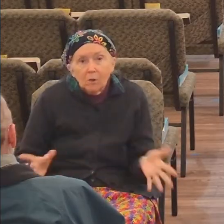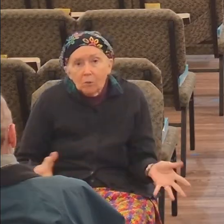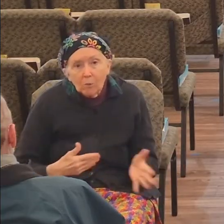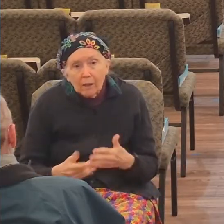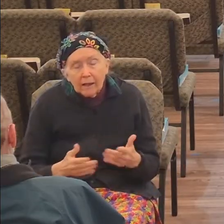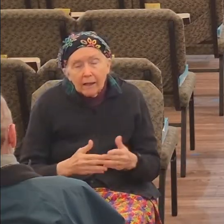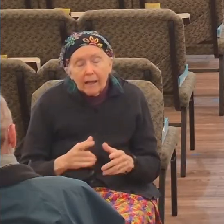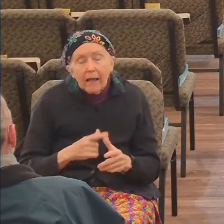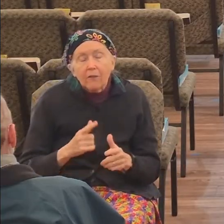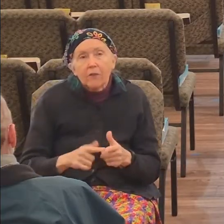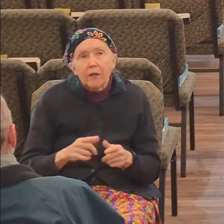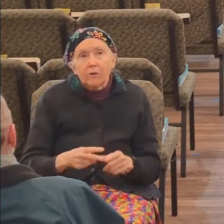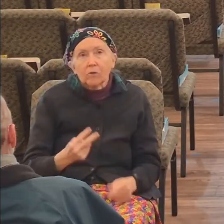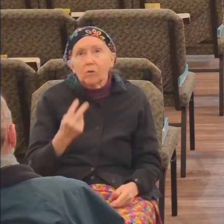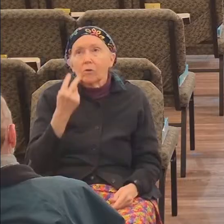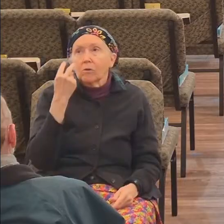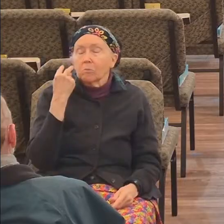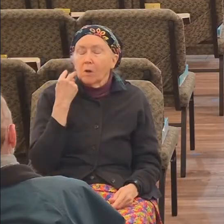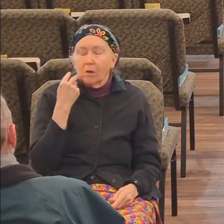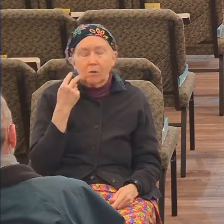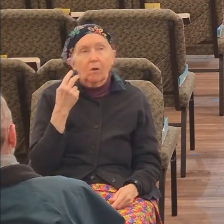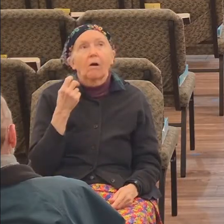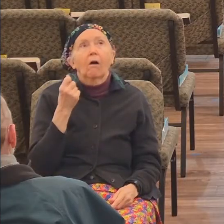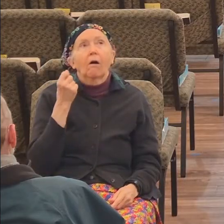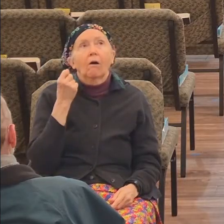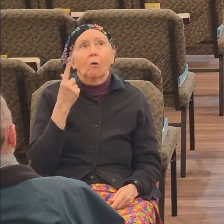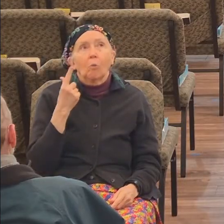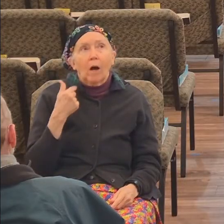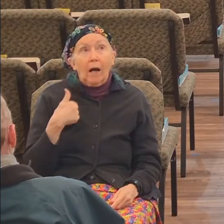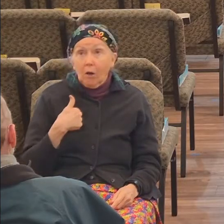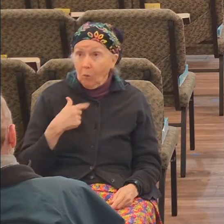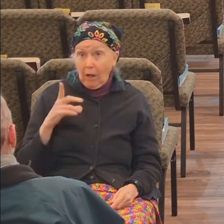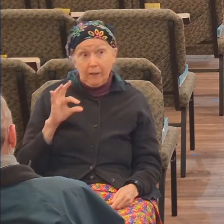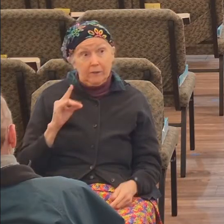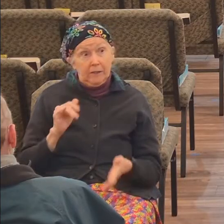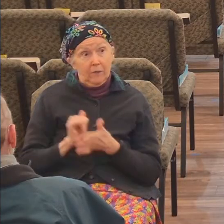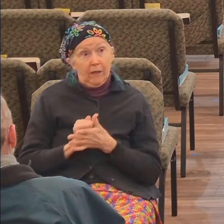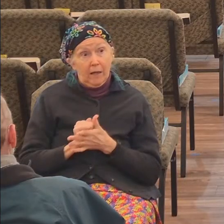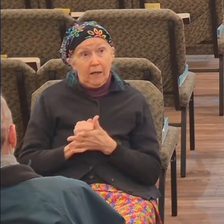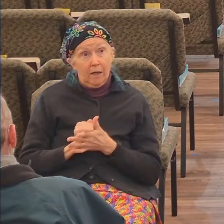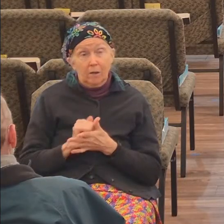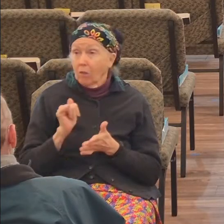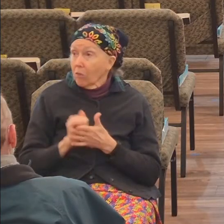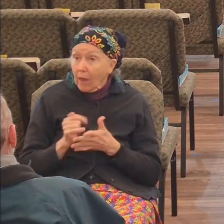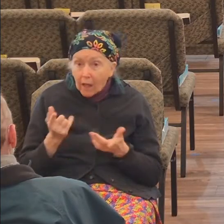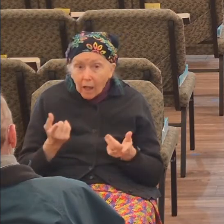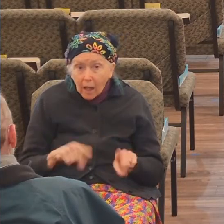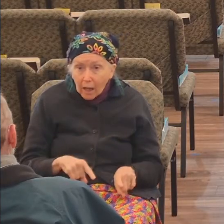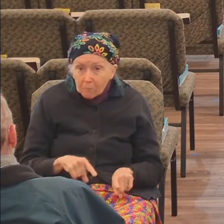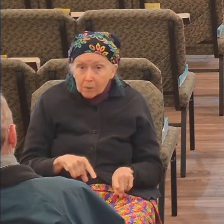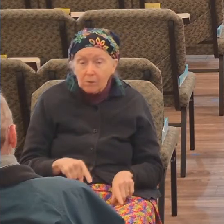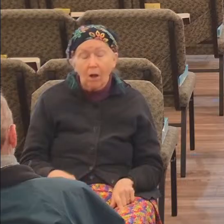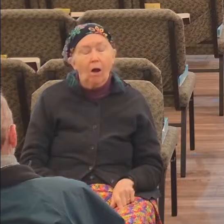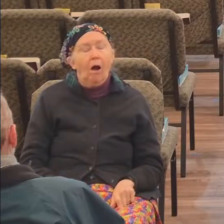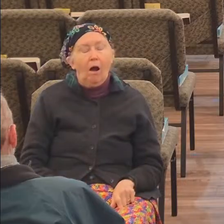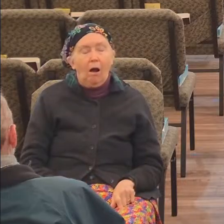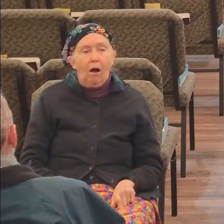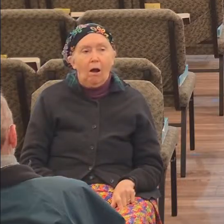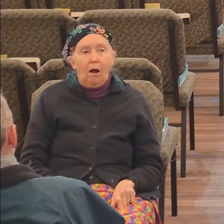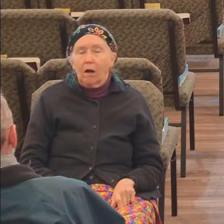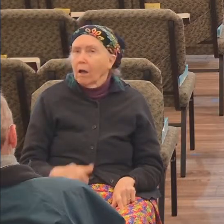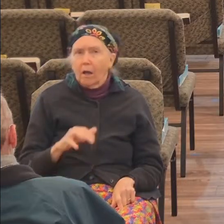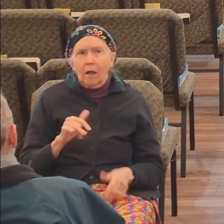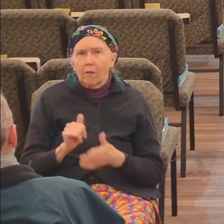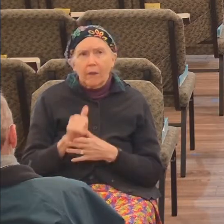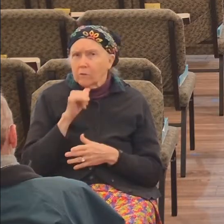when you look back sometimes that you realize, wow, I did that. Oh, that happened. That was a thing, right? That wasn't easy. That